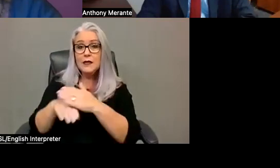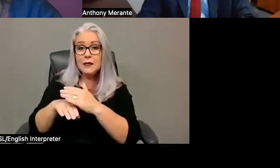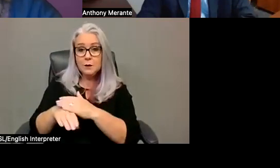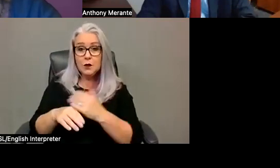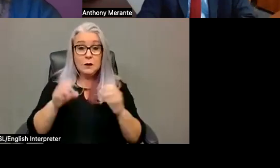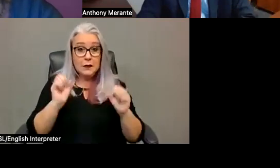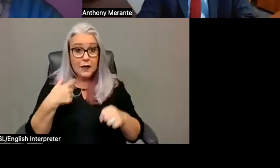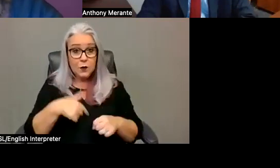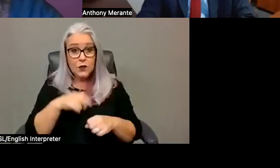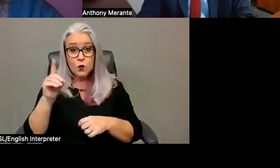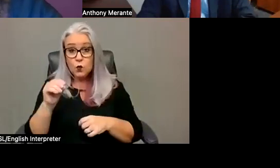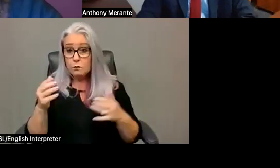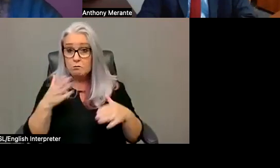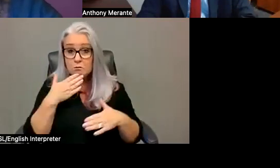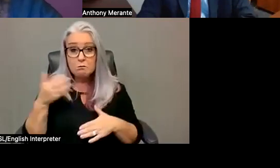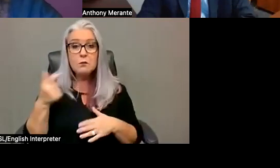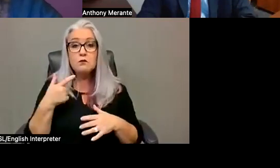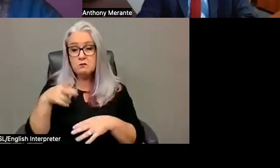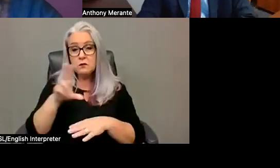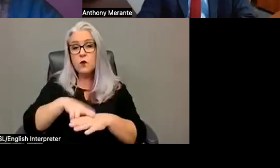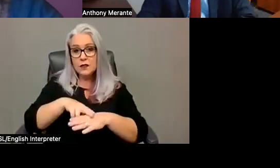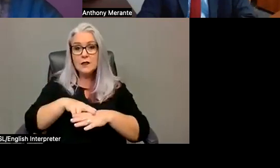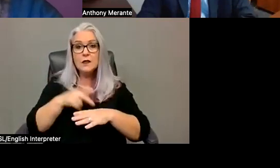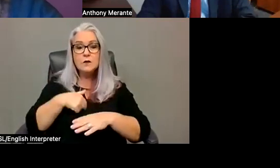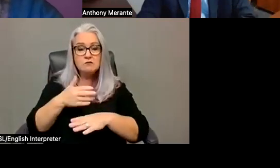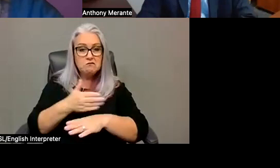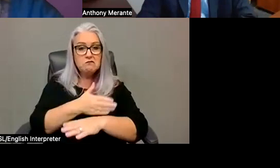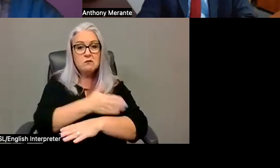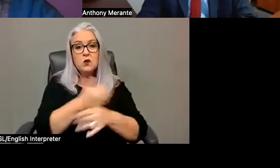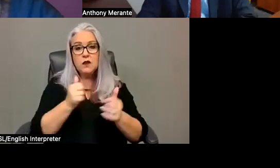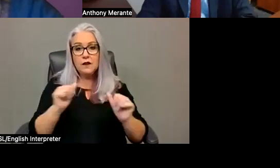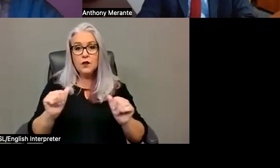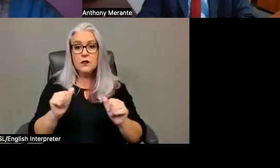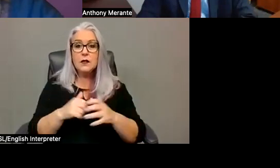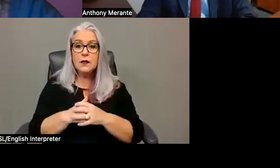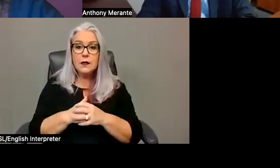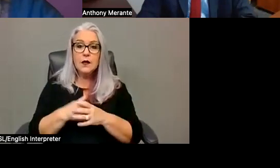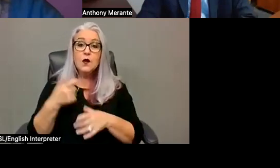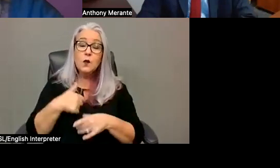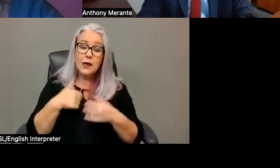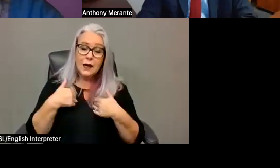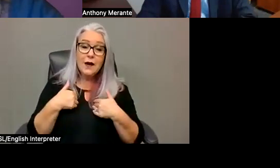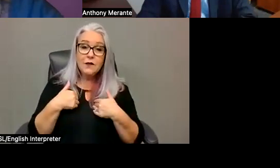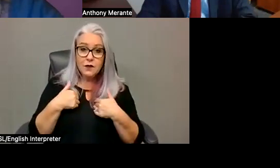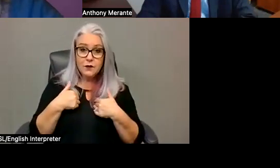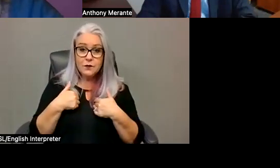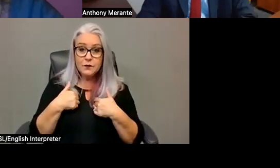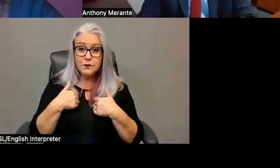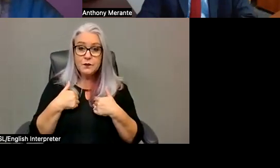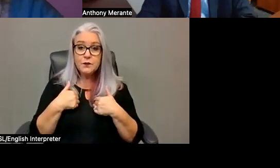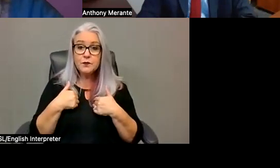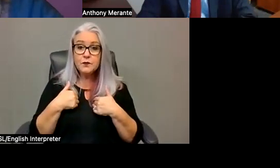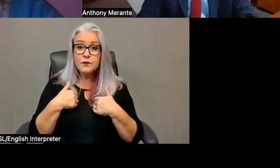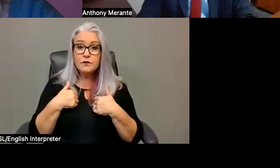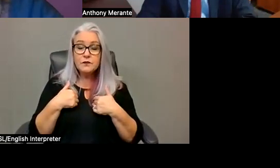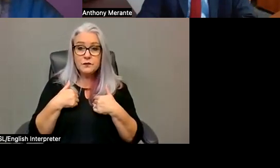course. We're always trying to improve our efforts and to do more. But at the end of the day, we have put a tremendous